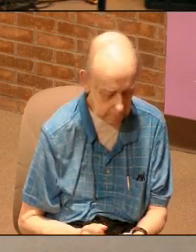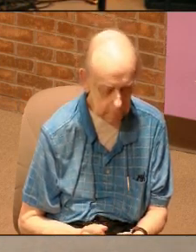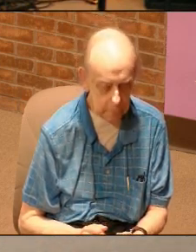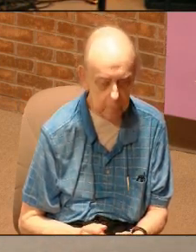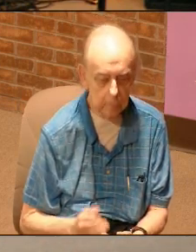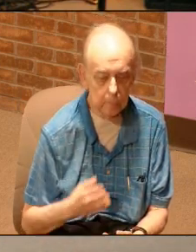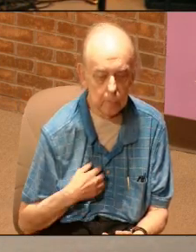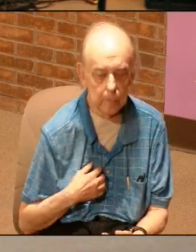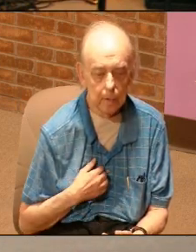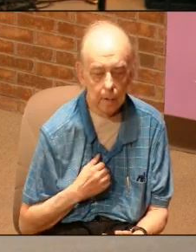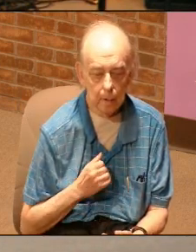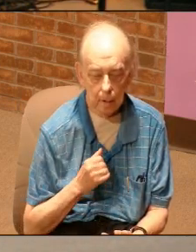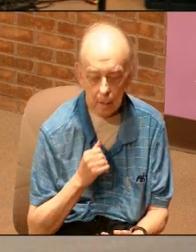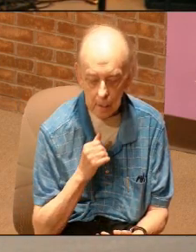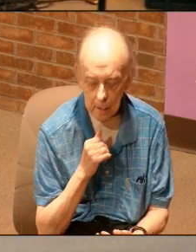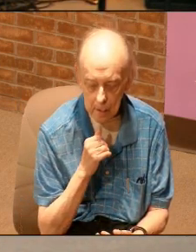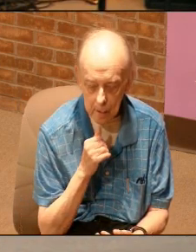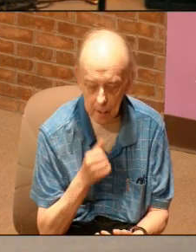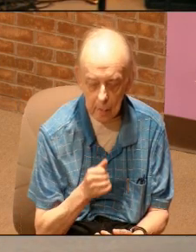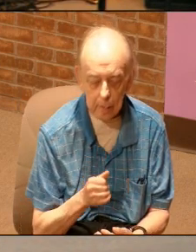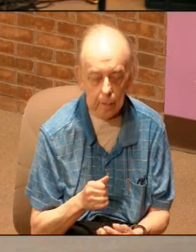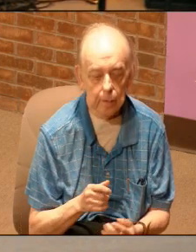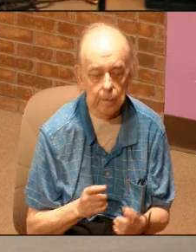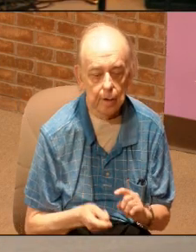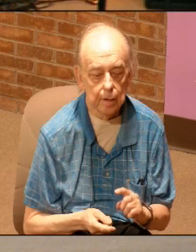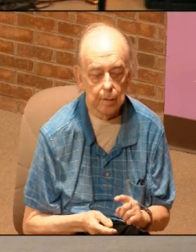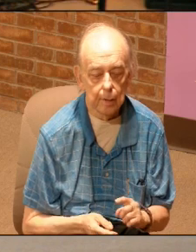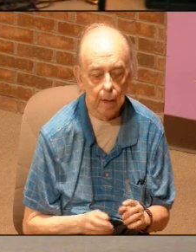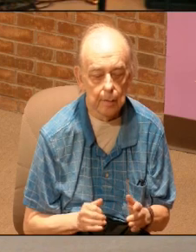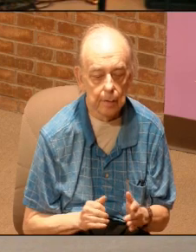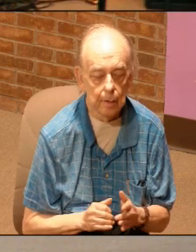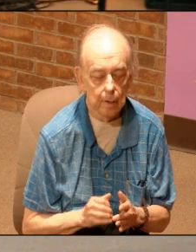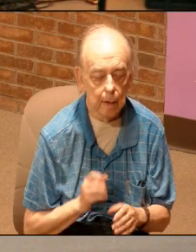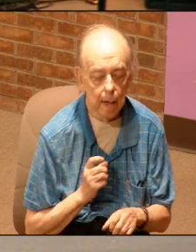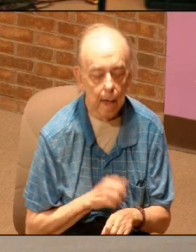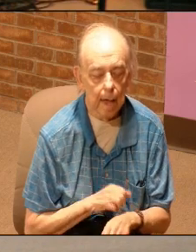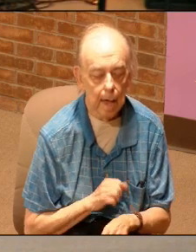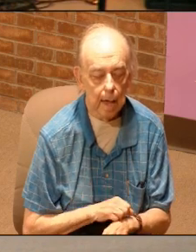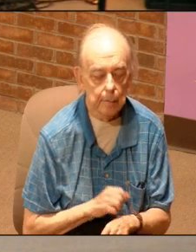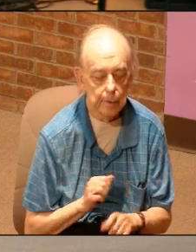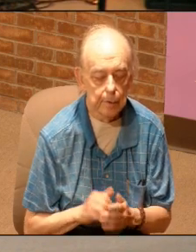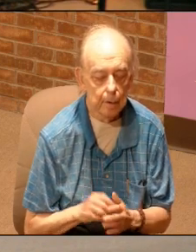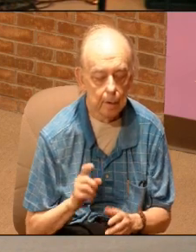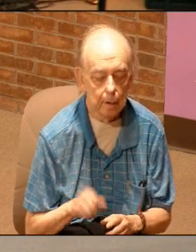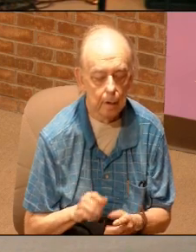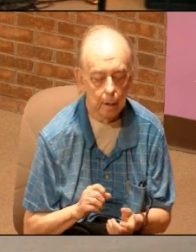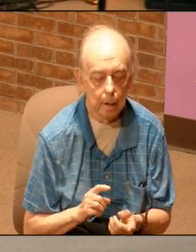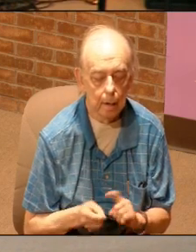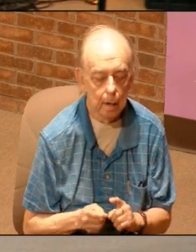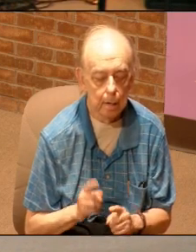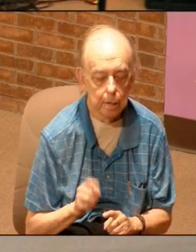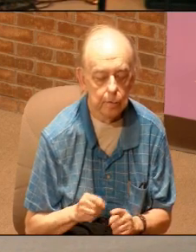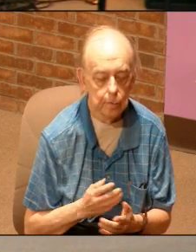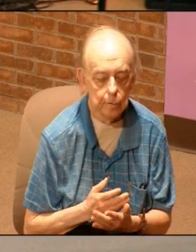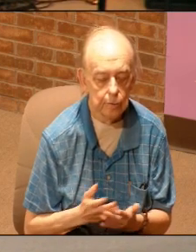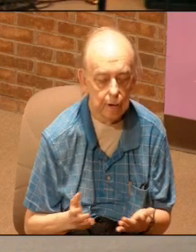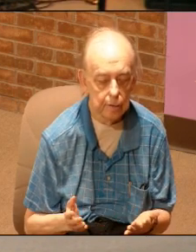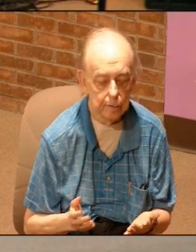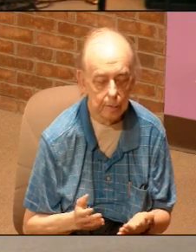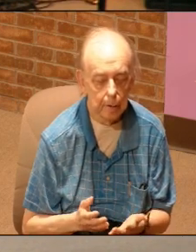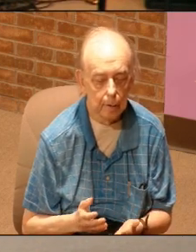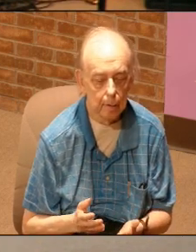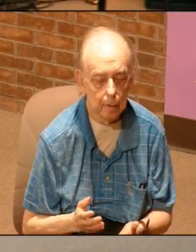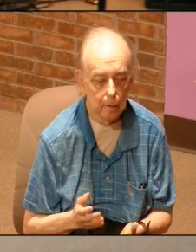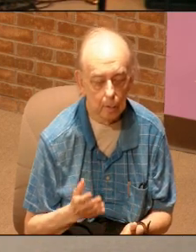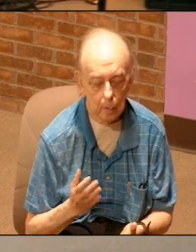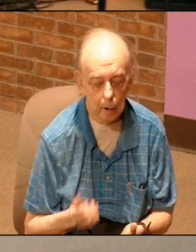I didn't change the habits that I needed to change. I needed to adjust some things